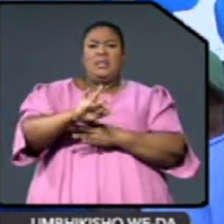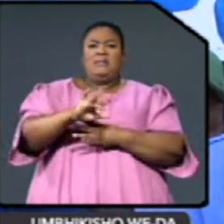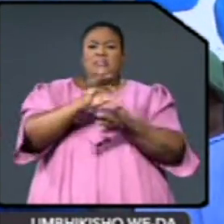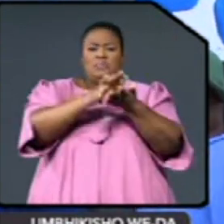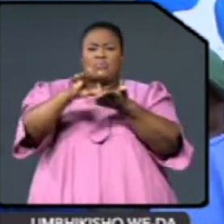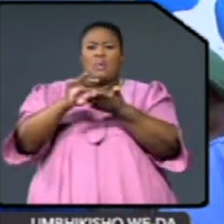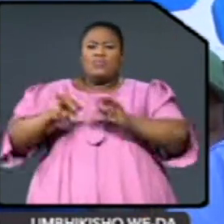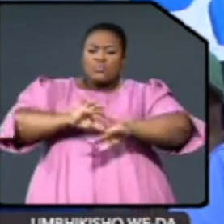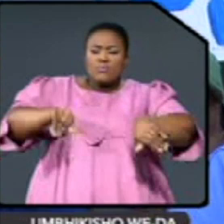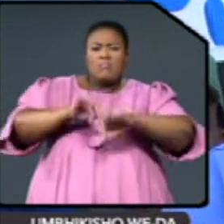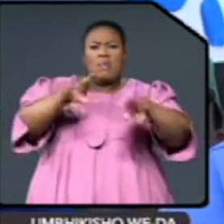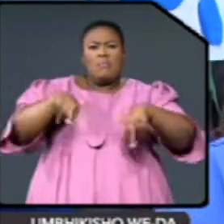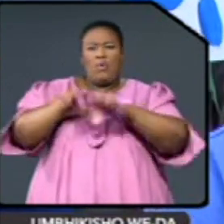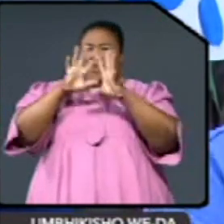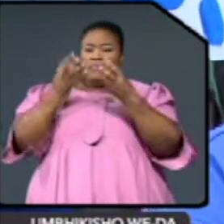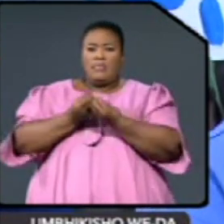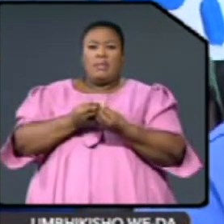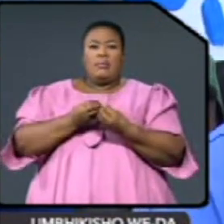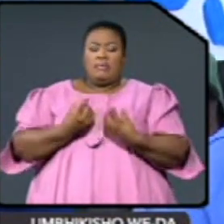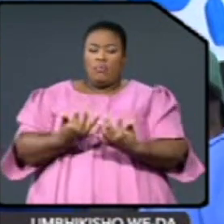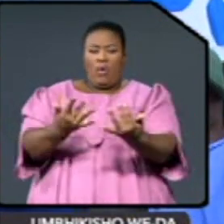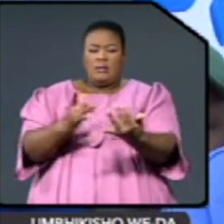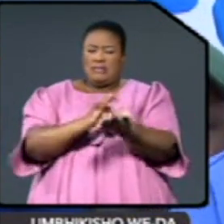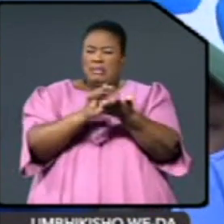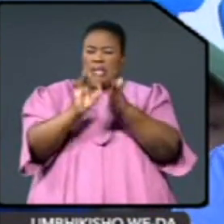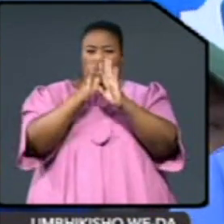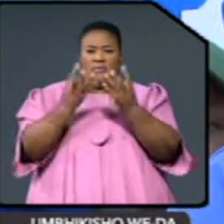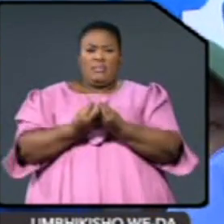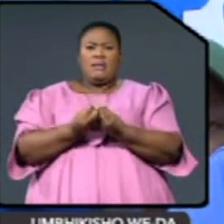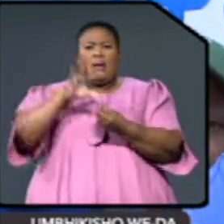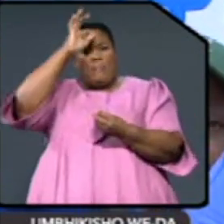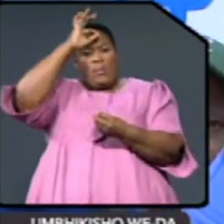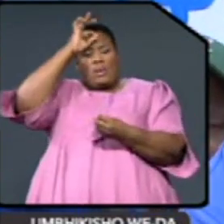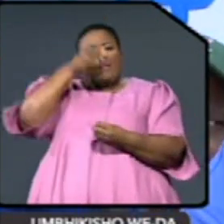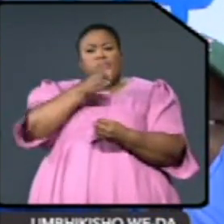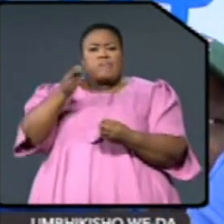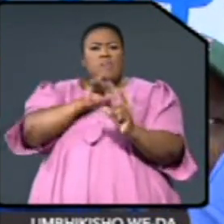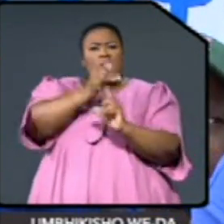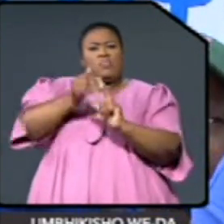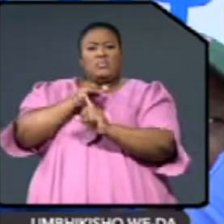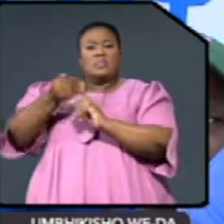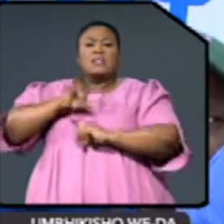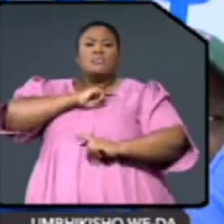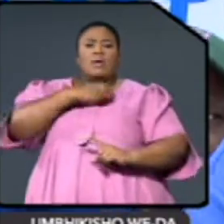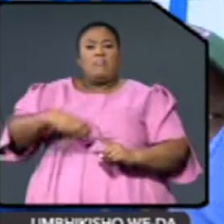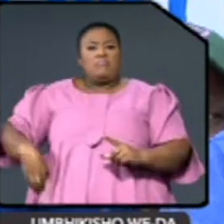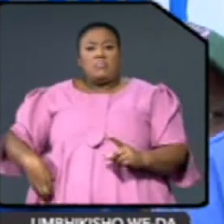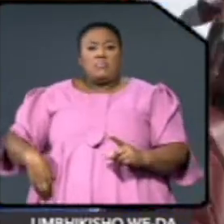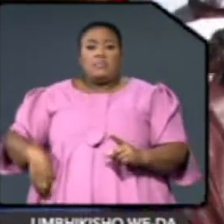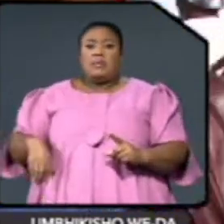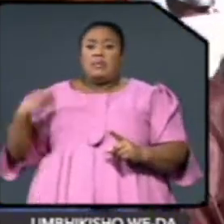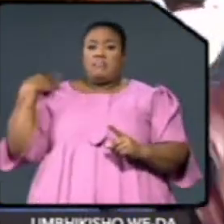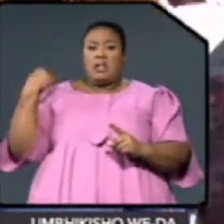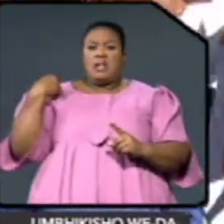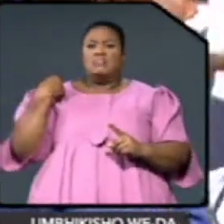lawns. Completely out of touch with the reality of life, and it's protected 24 hours by SAP. So it's a little wonder the president and this cabinet don't take crime